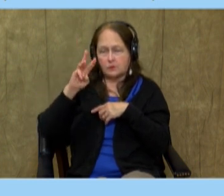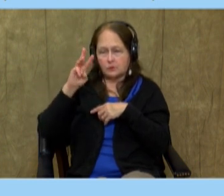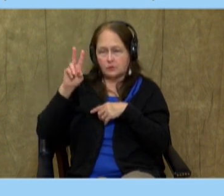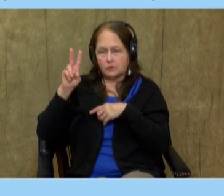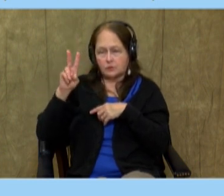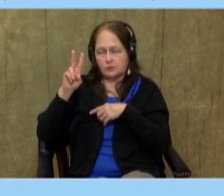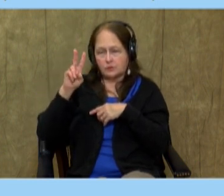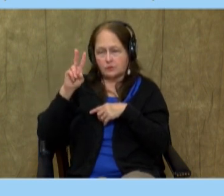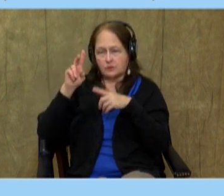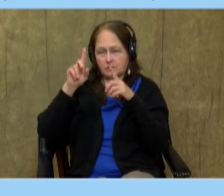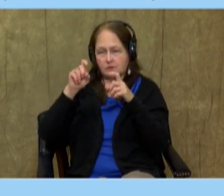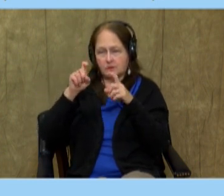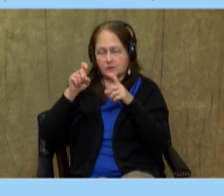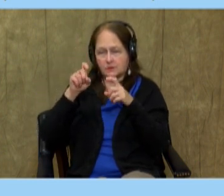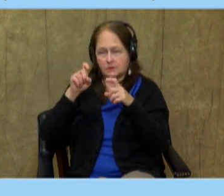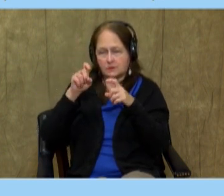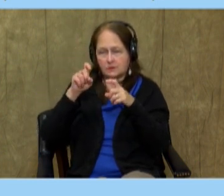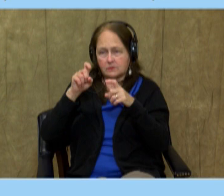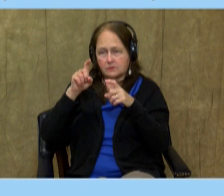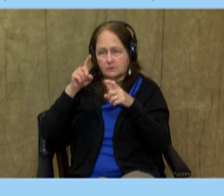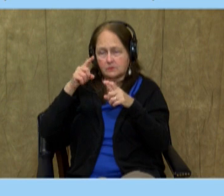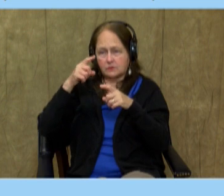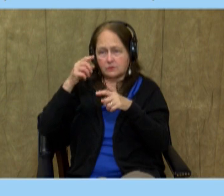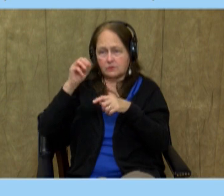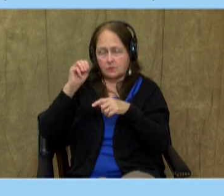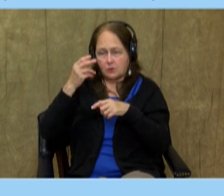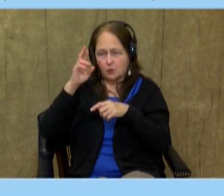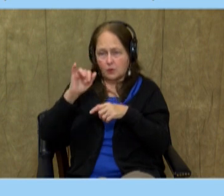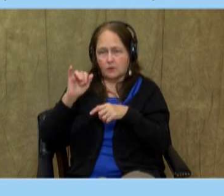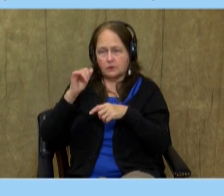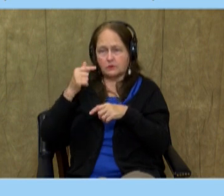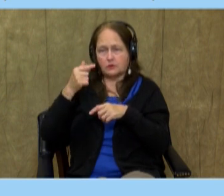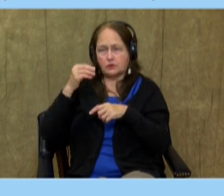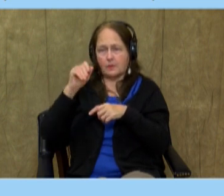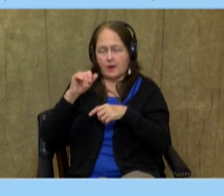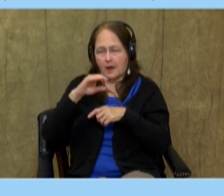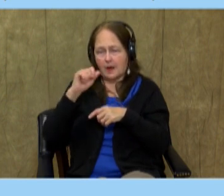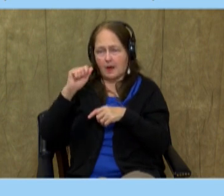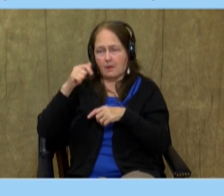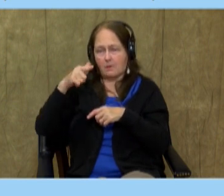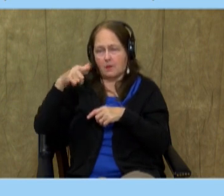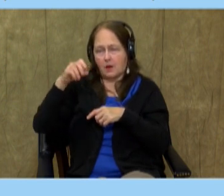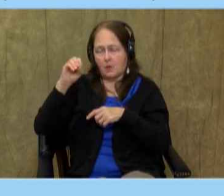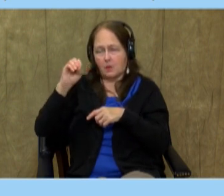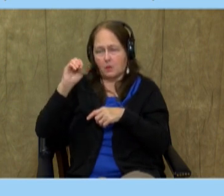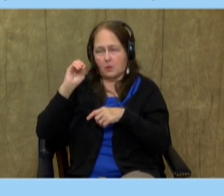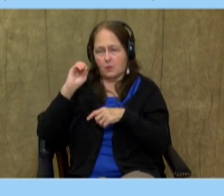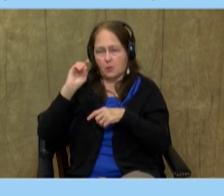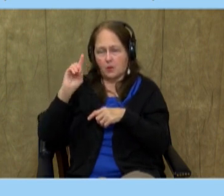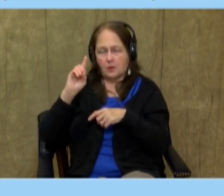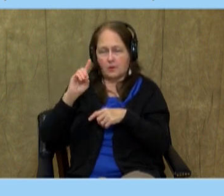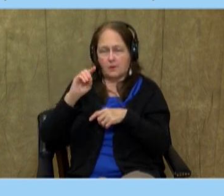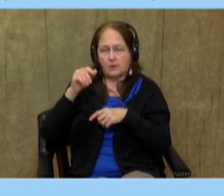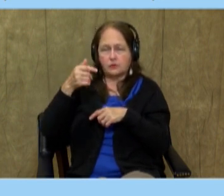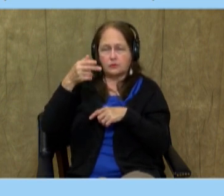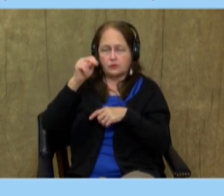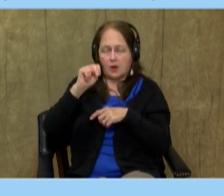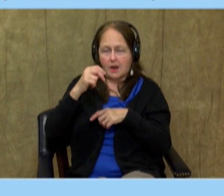John Glenn, one of the things that he did before he was even an astronaut, he broke the sound barrier. He traveled in an